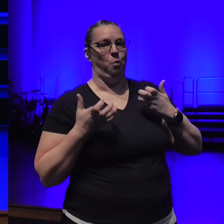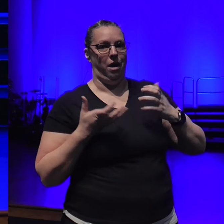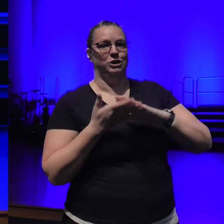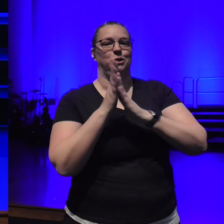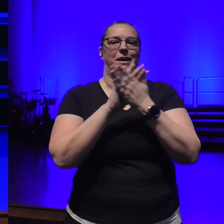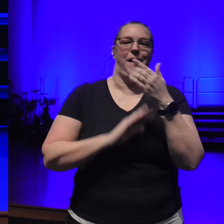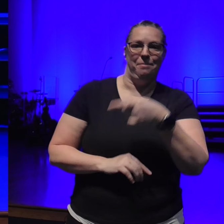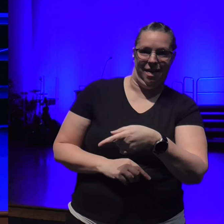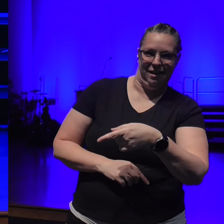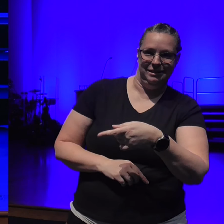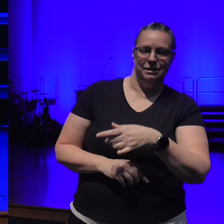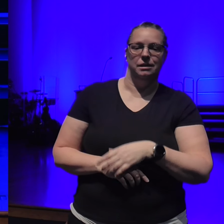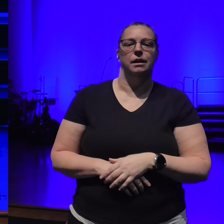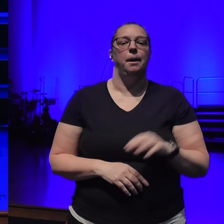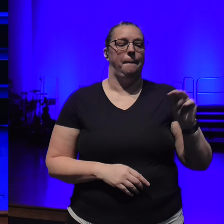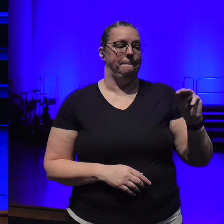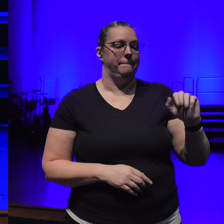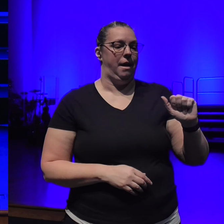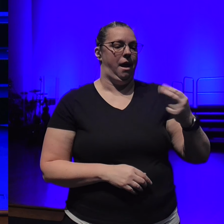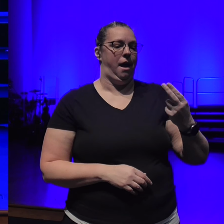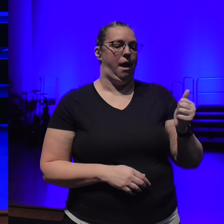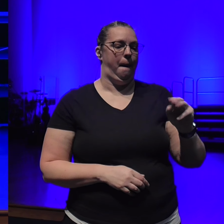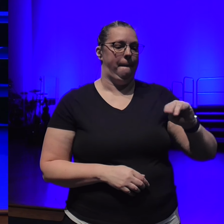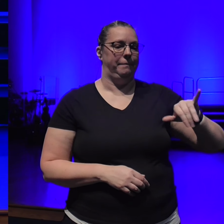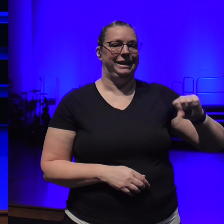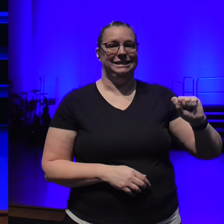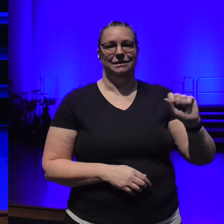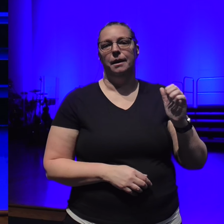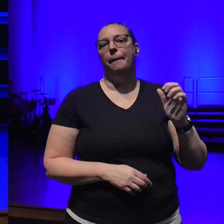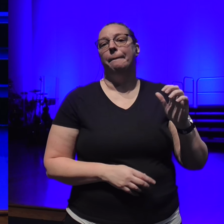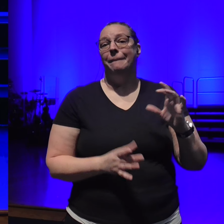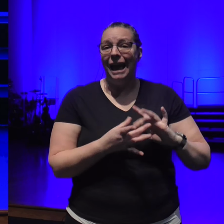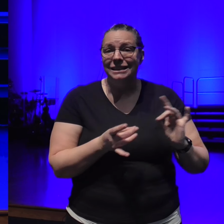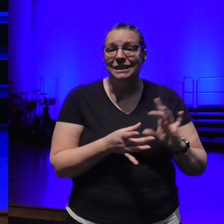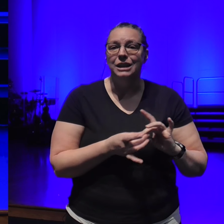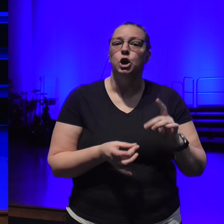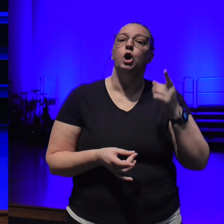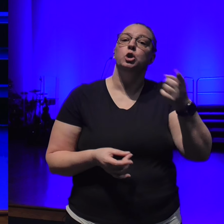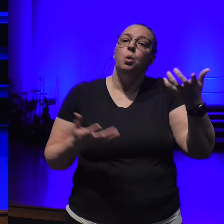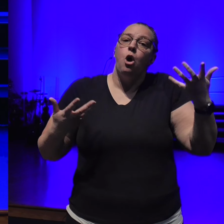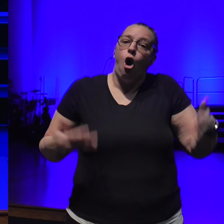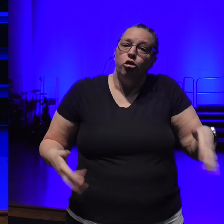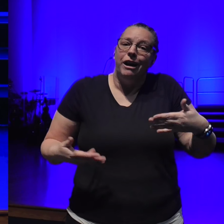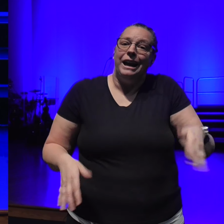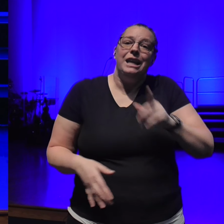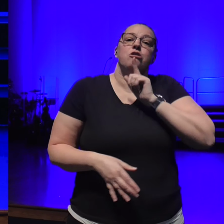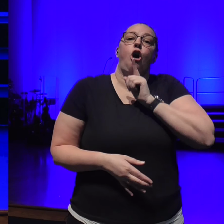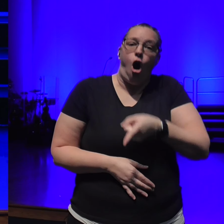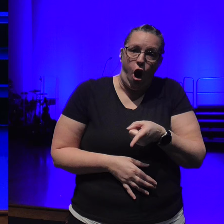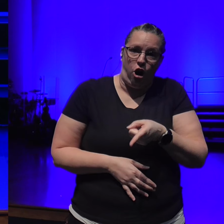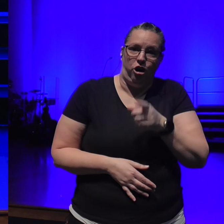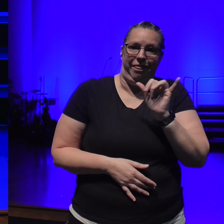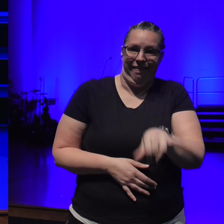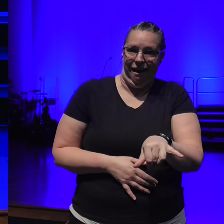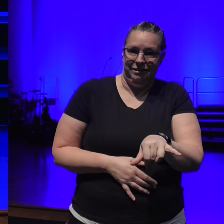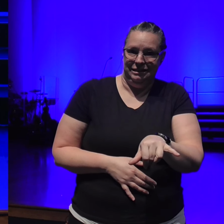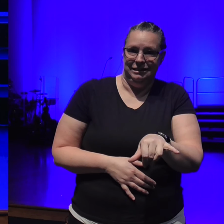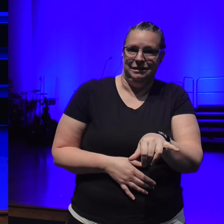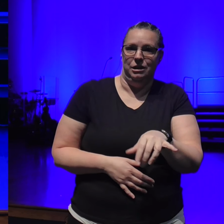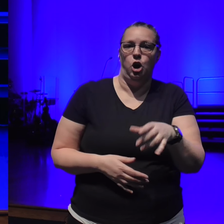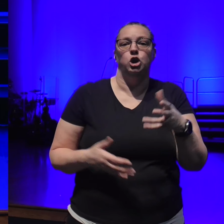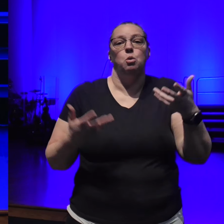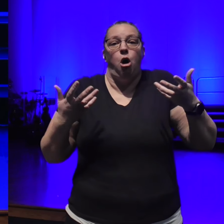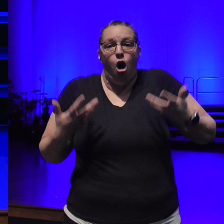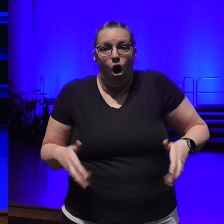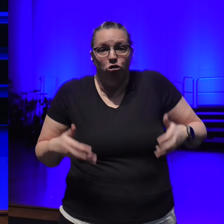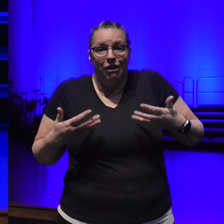Maharshi's message, you are that. The self that you are meant to be, you already are in this moment. It is just a matter